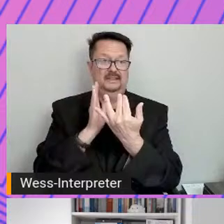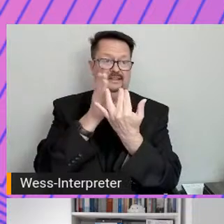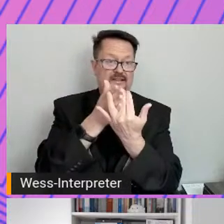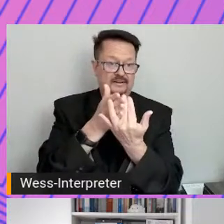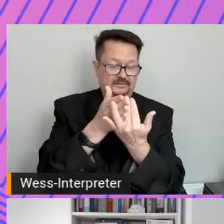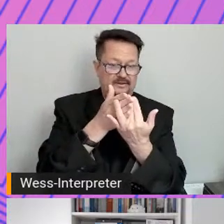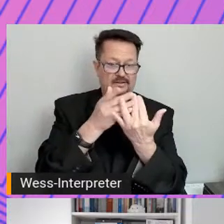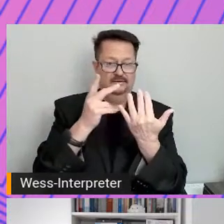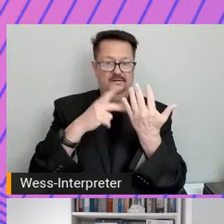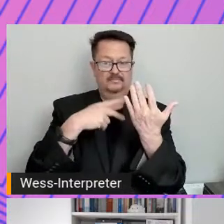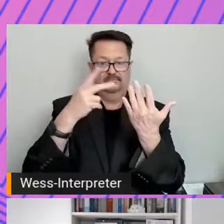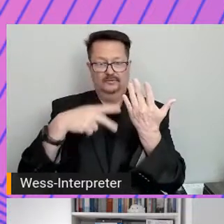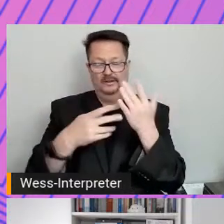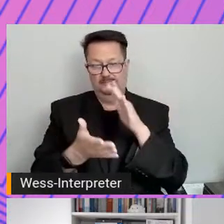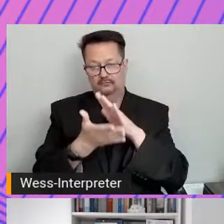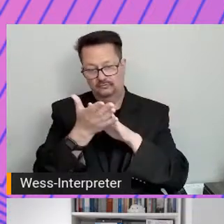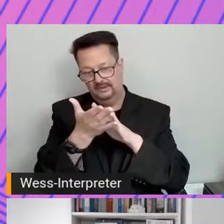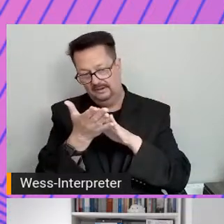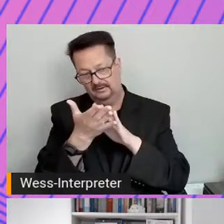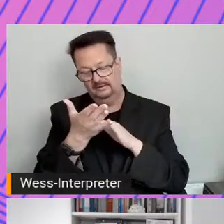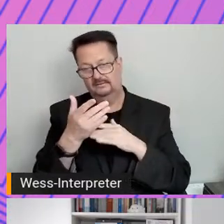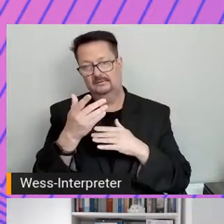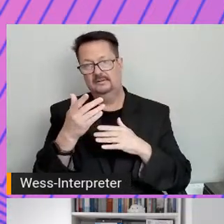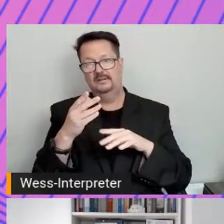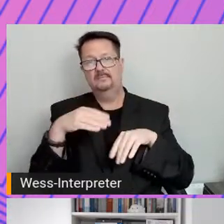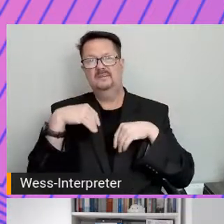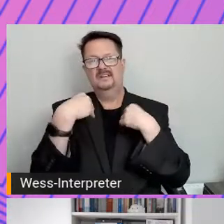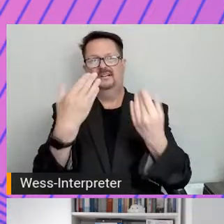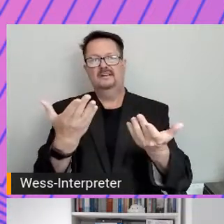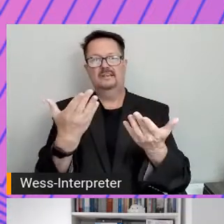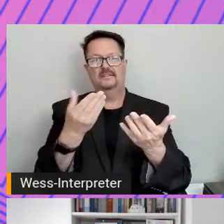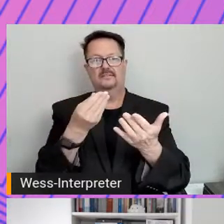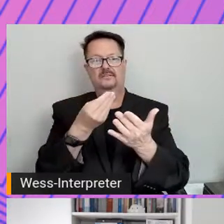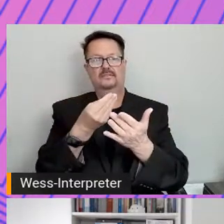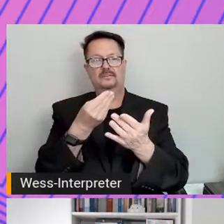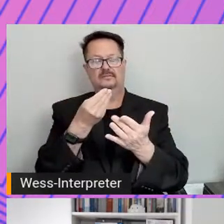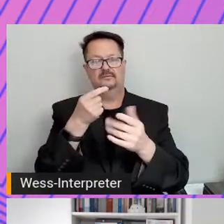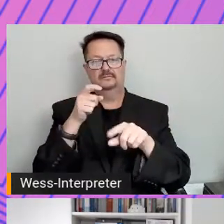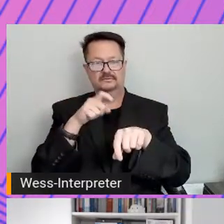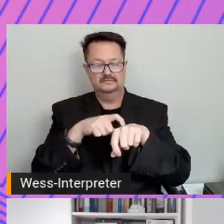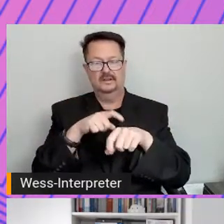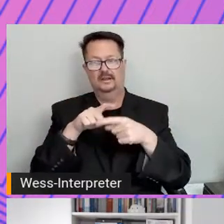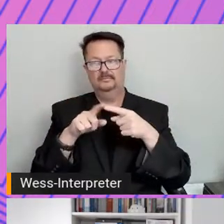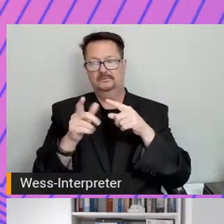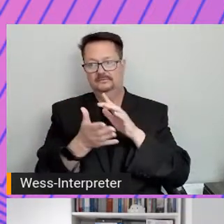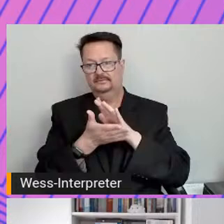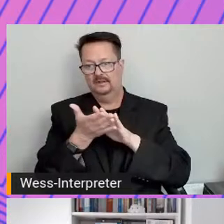say, okay, let me give another program that's running in the background time to execute now.